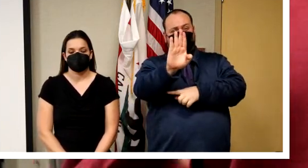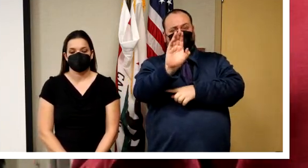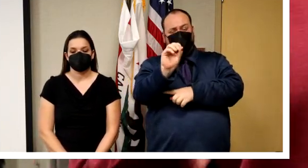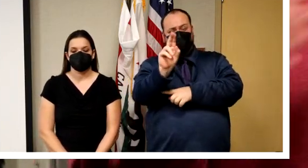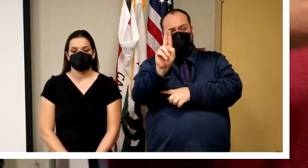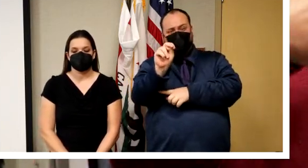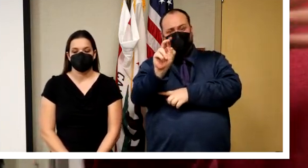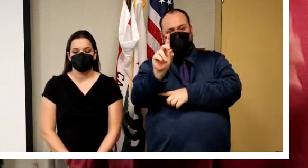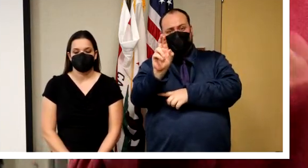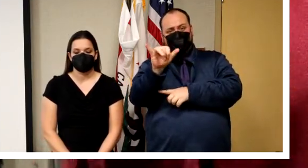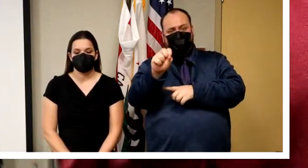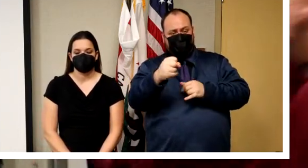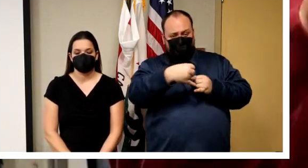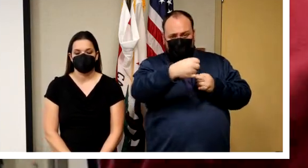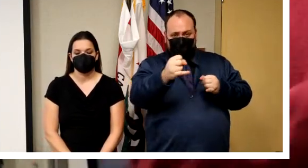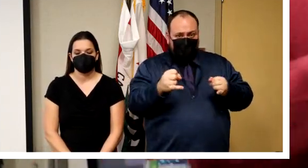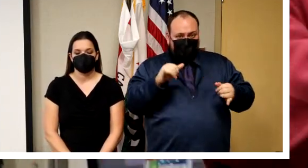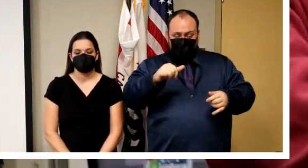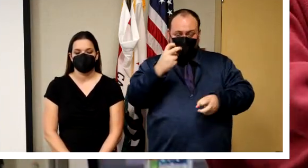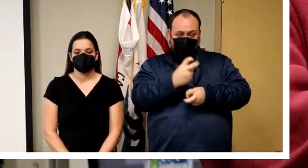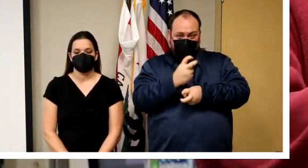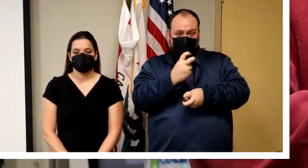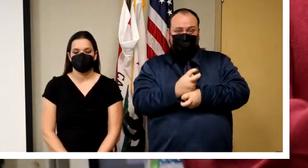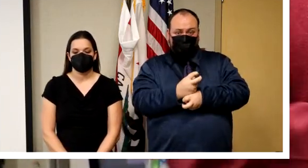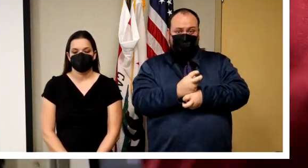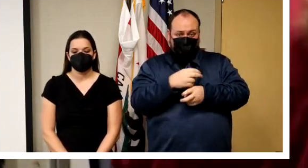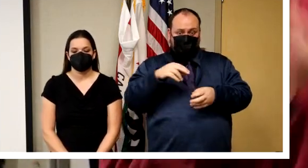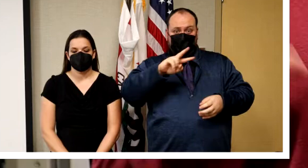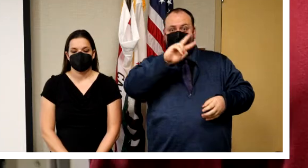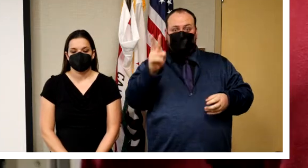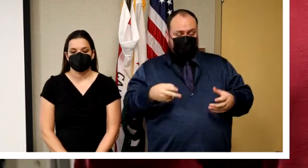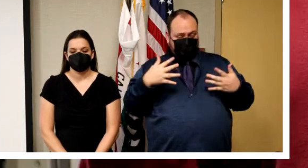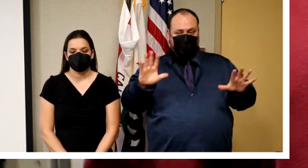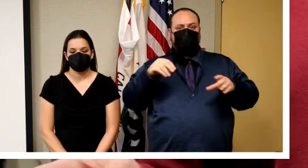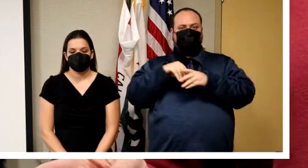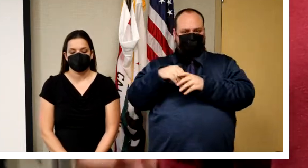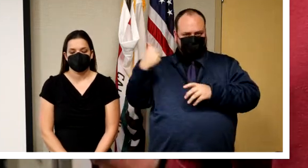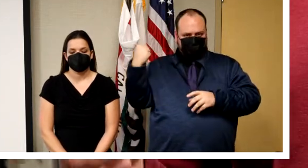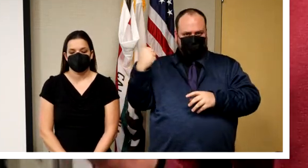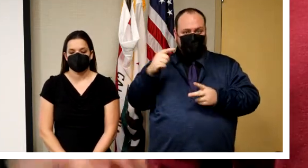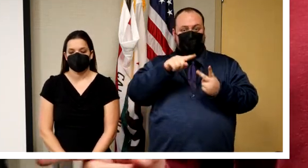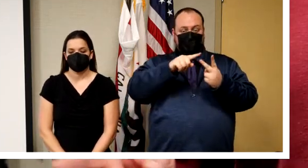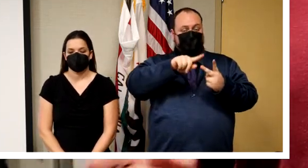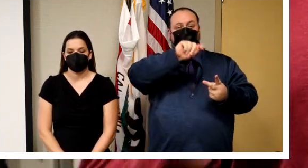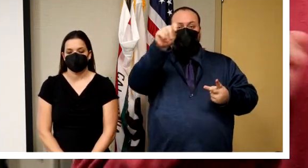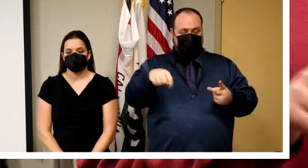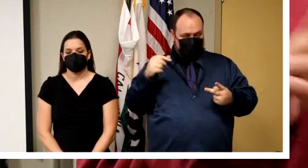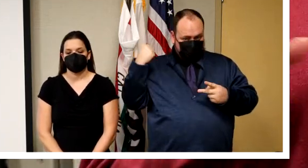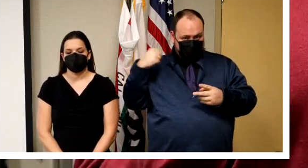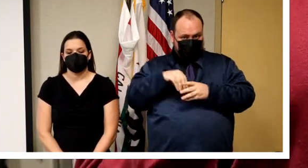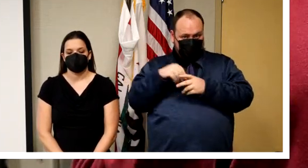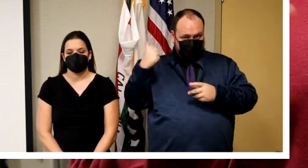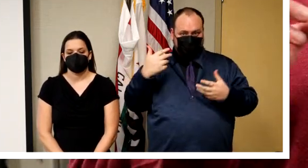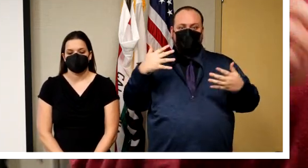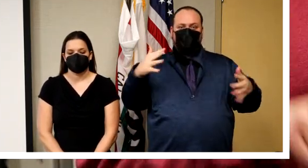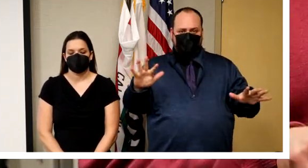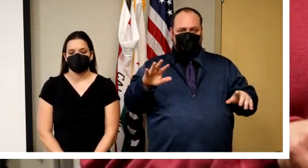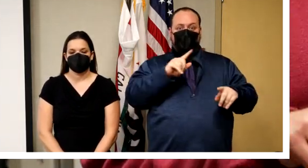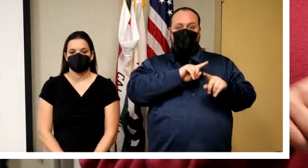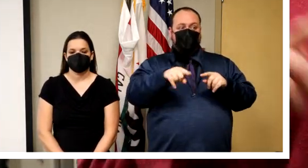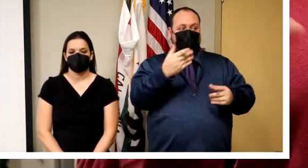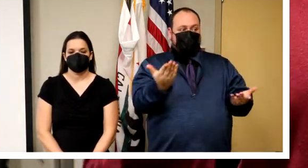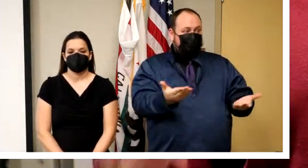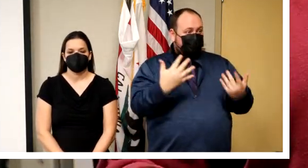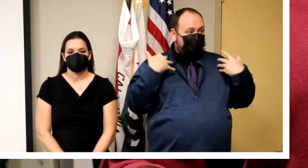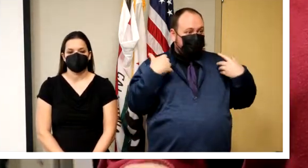hard to try to get, the city of Visalia's boundaries are already in there. Tulare's counties boundaries are already in there. Your healthcare district's not in